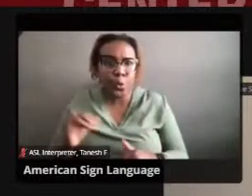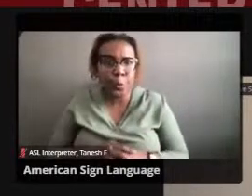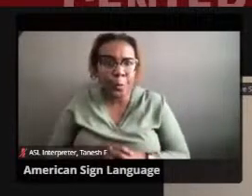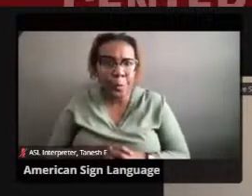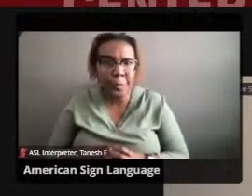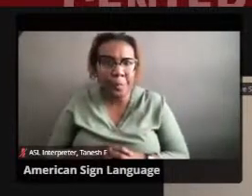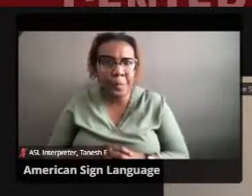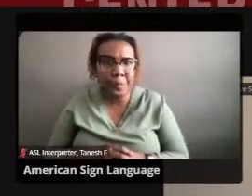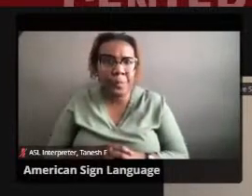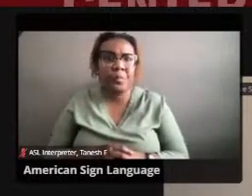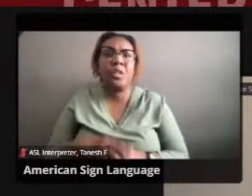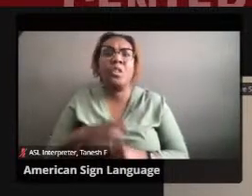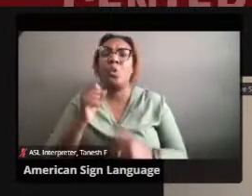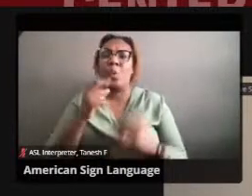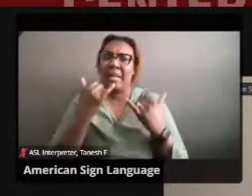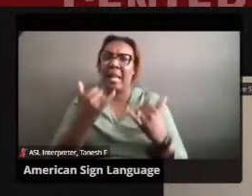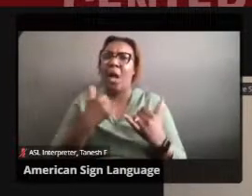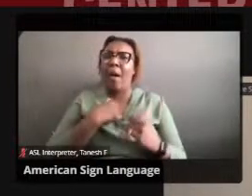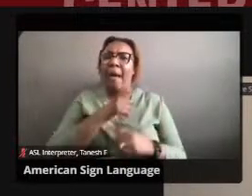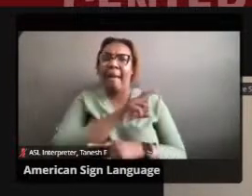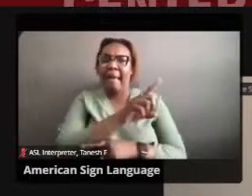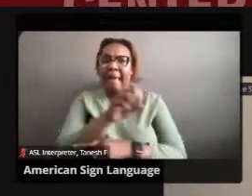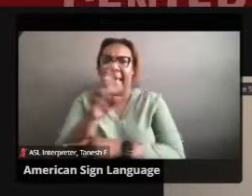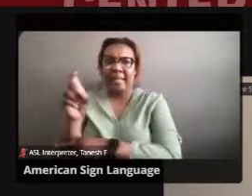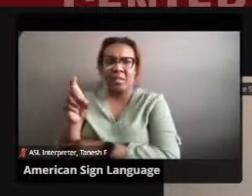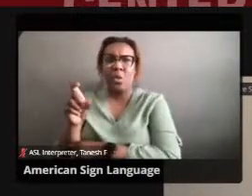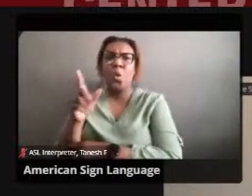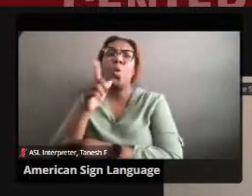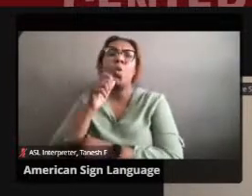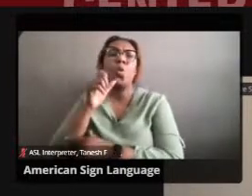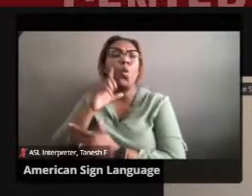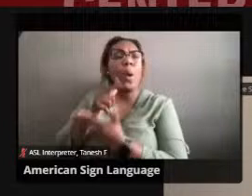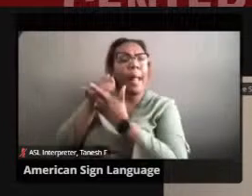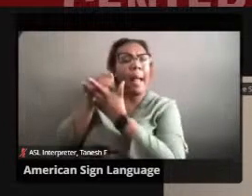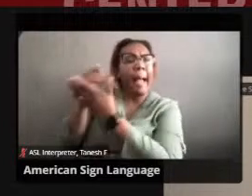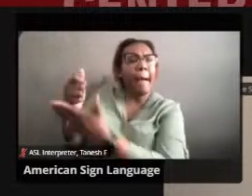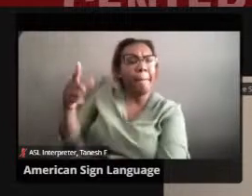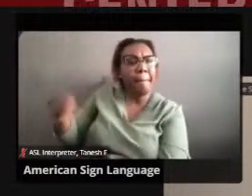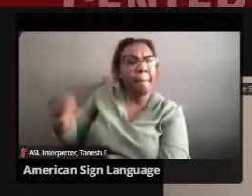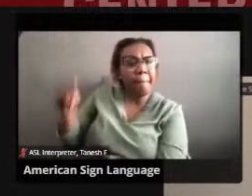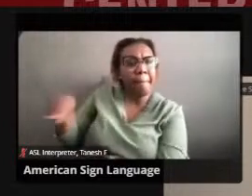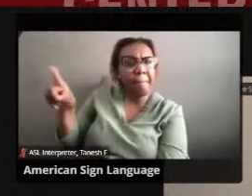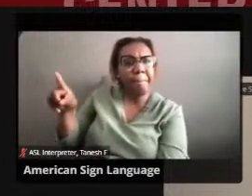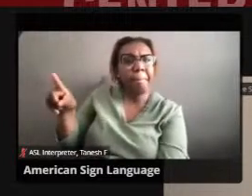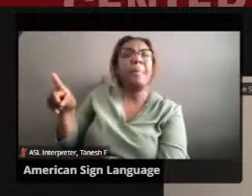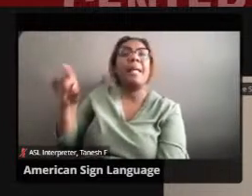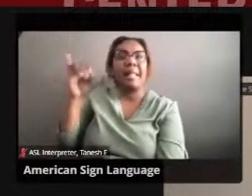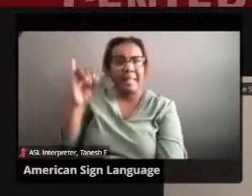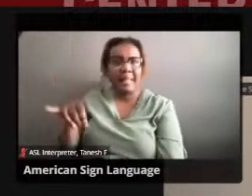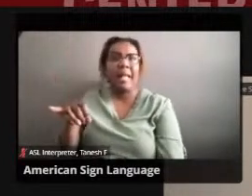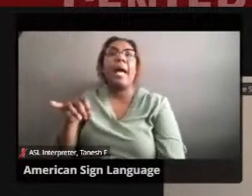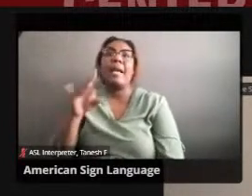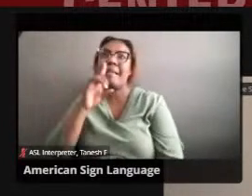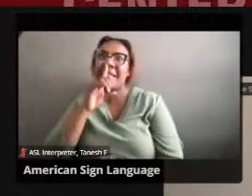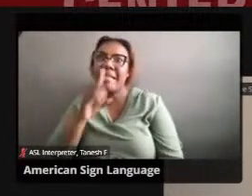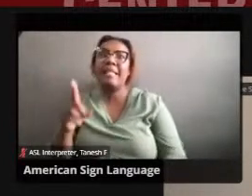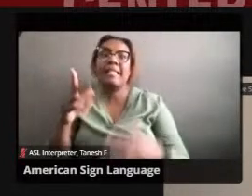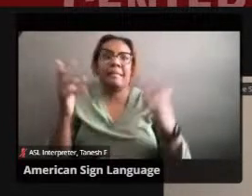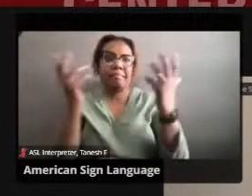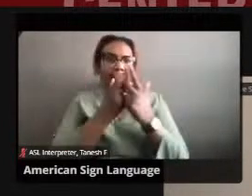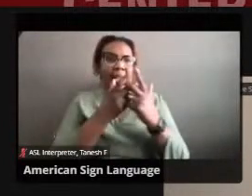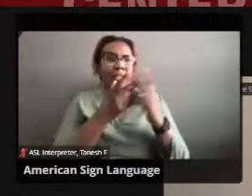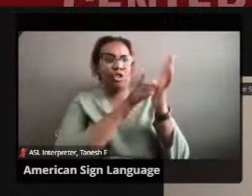away these stones? For I believe this is the message of the resurrection as